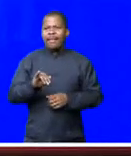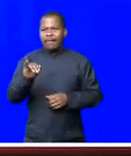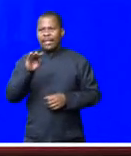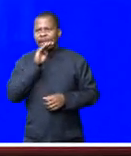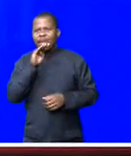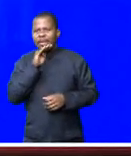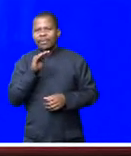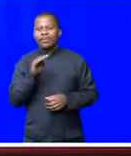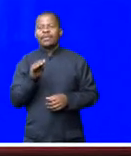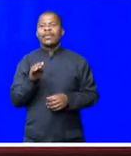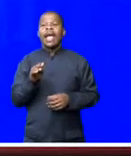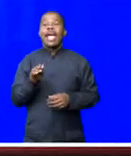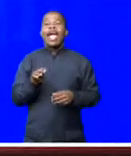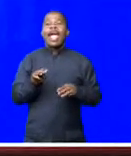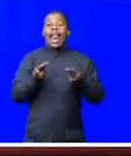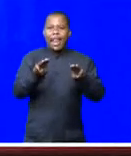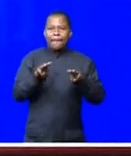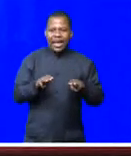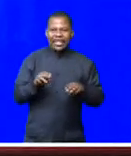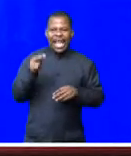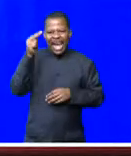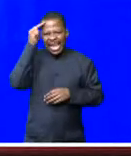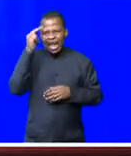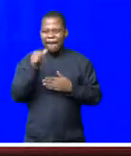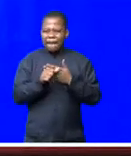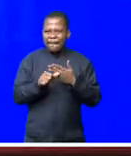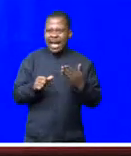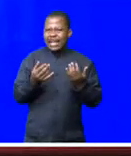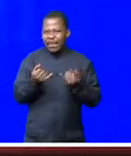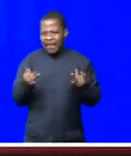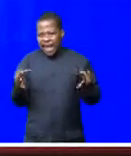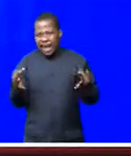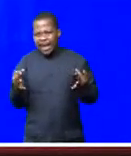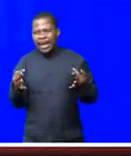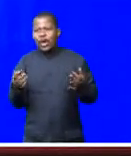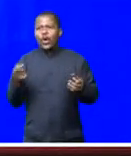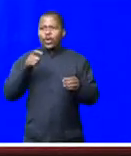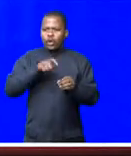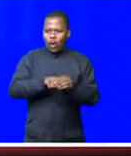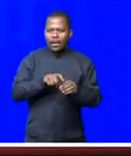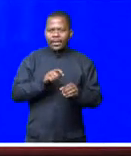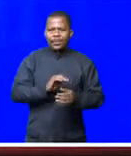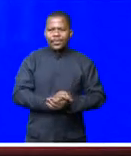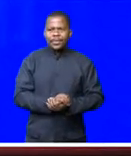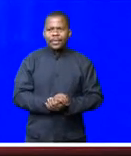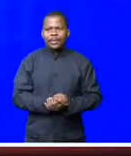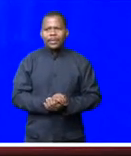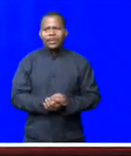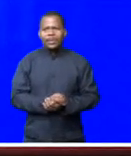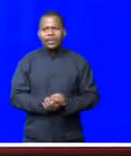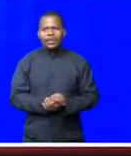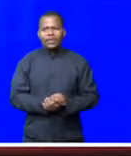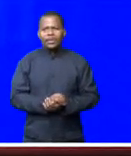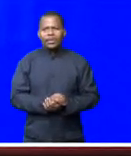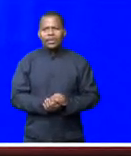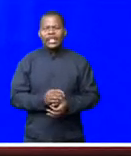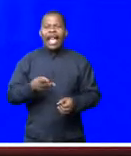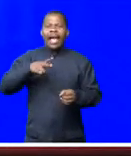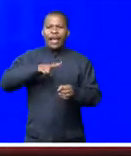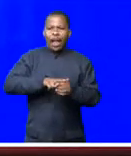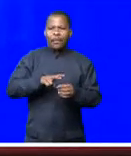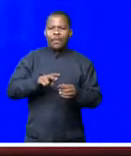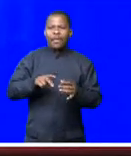playing system, a couple of months, and a bit of change in how I play, it worked out. The difference